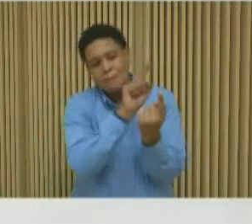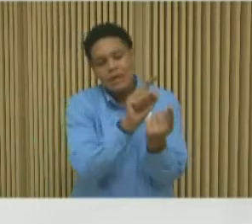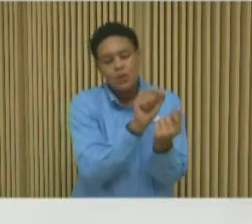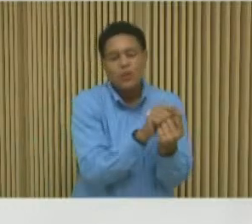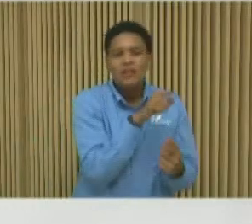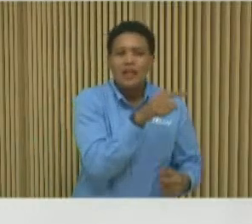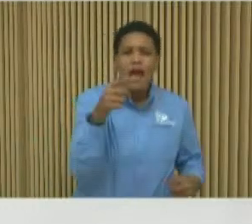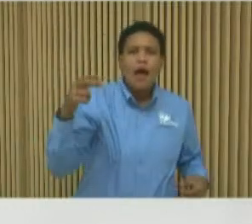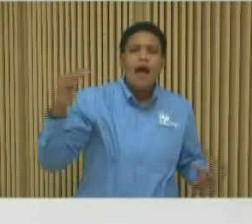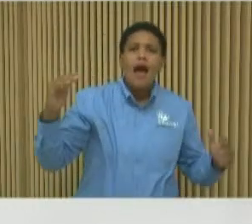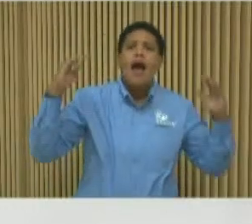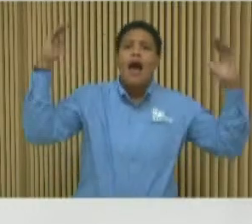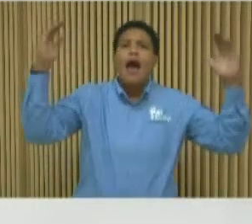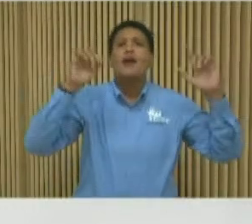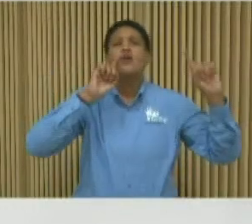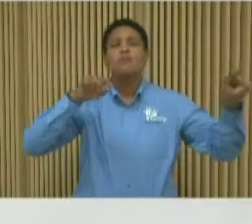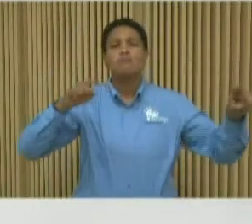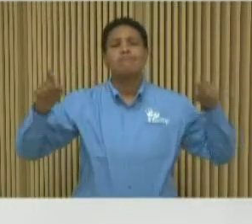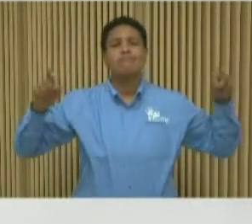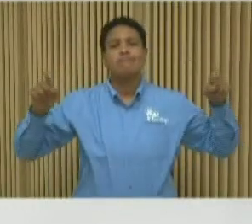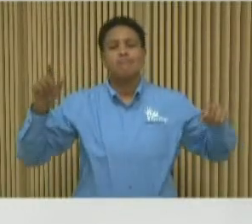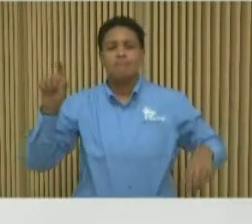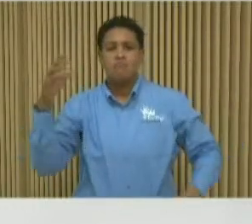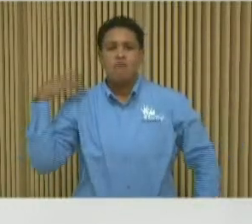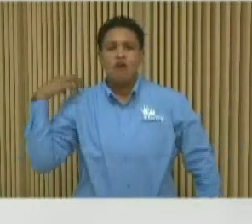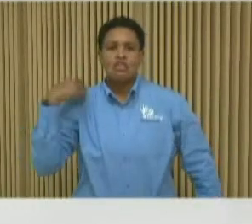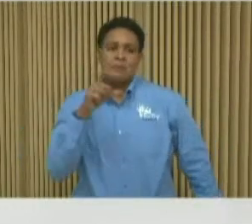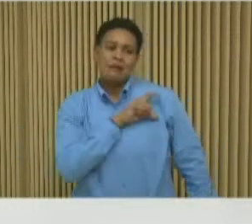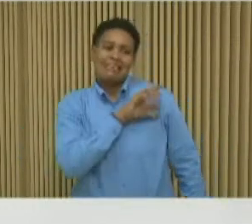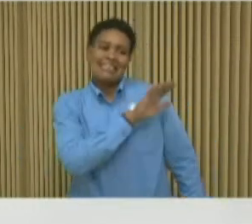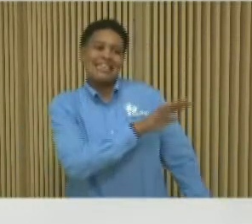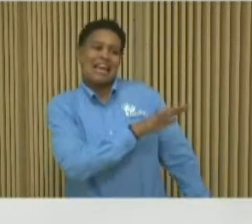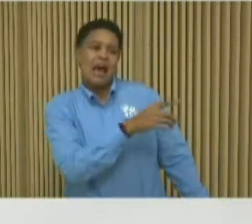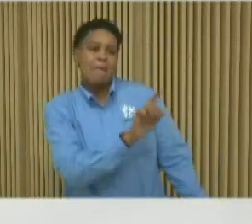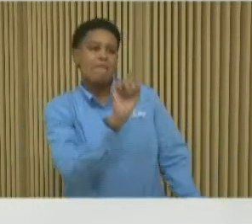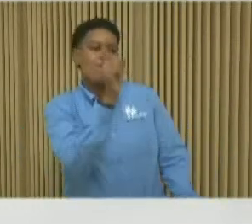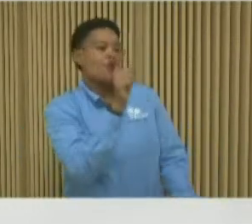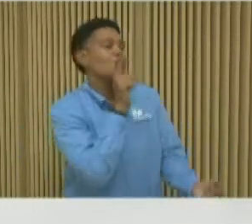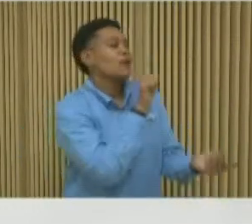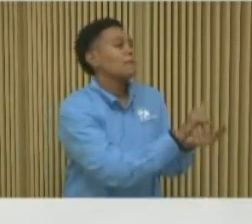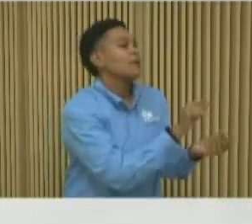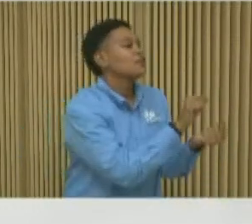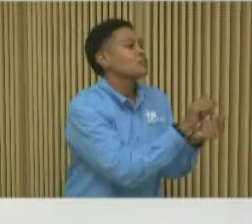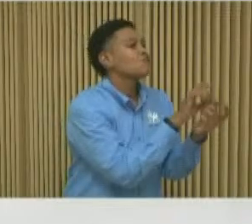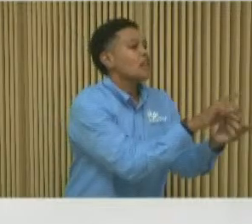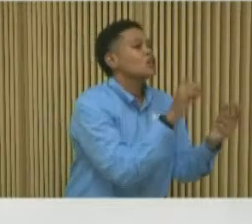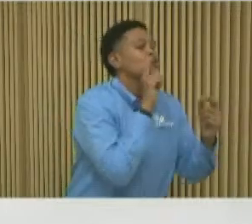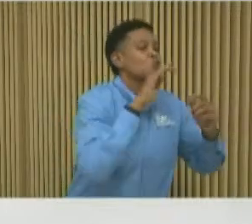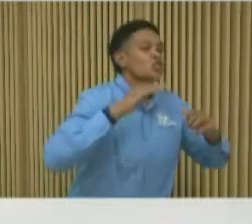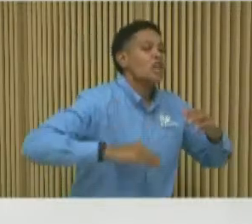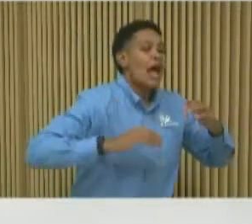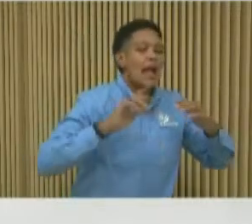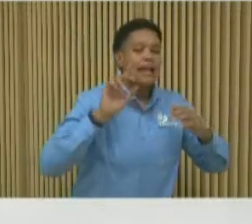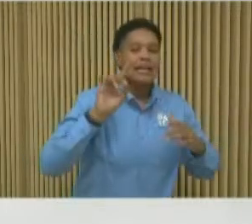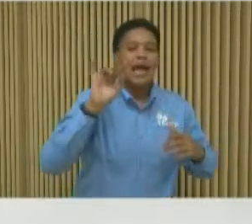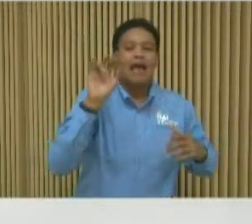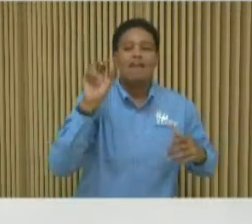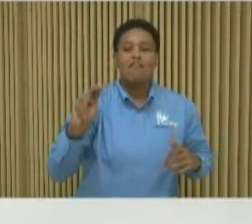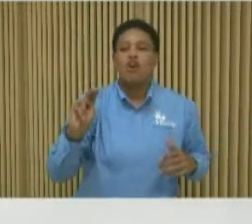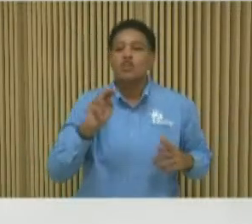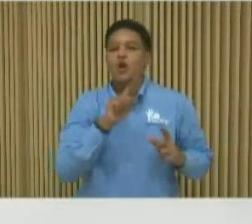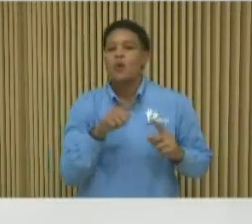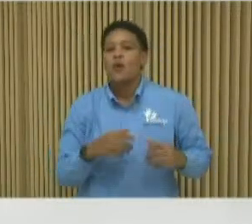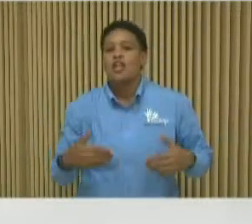the high command of the police force. Firstly, we met with them in relation to child diversion. So when young children